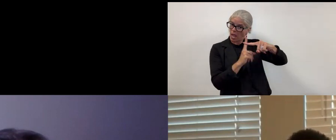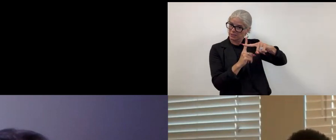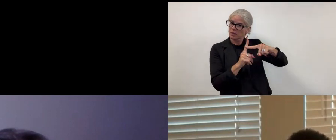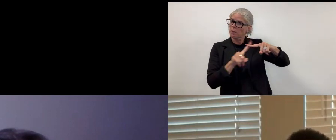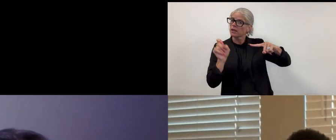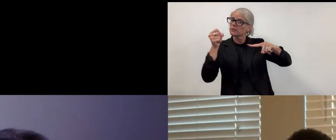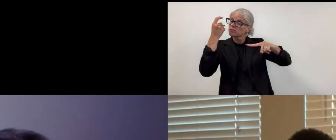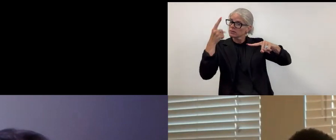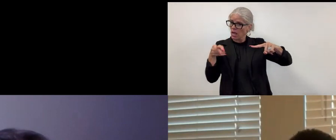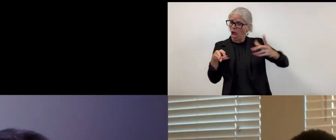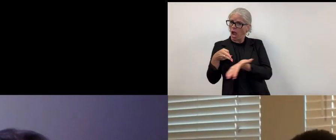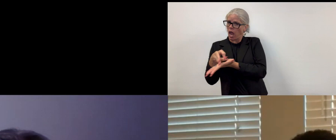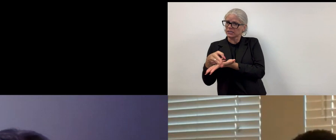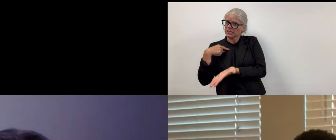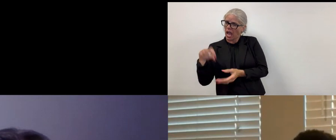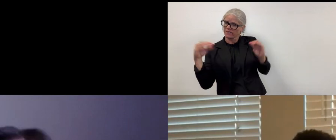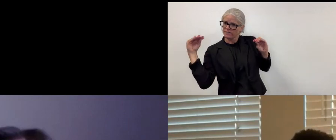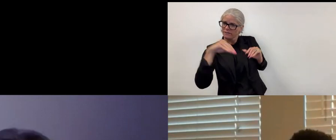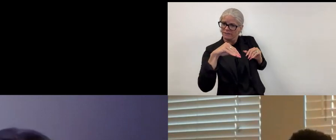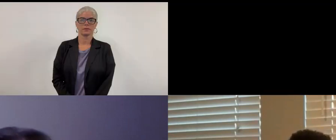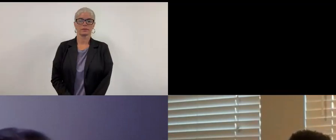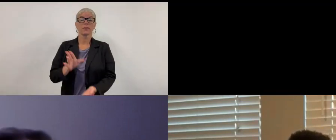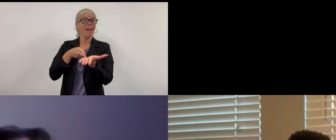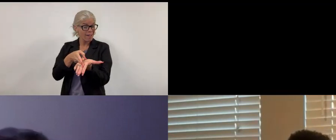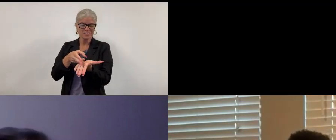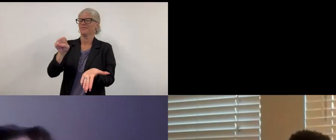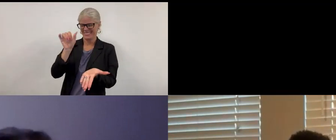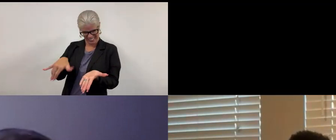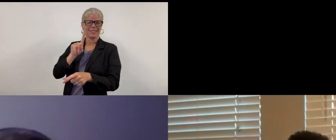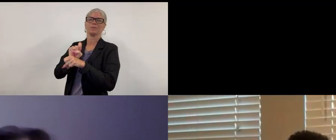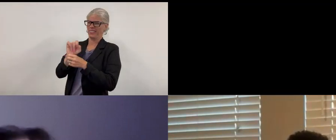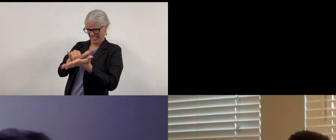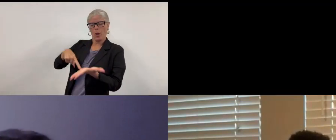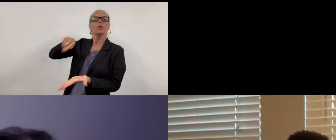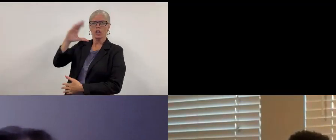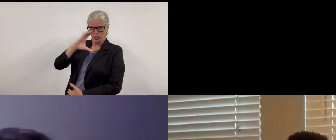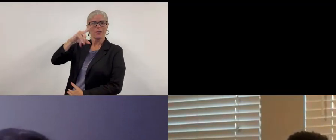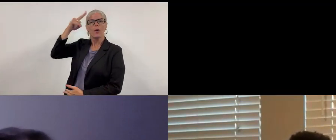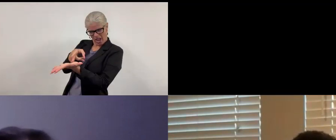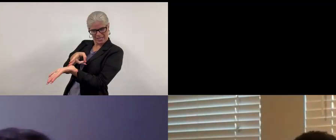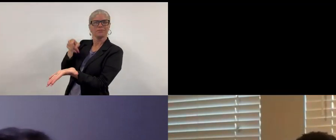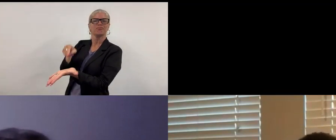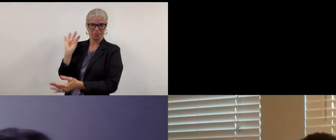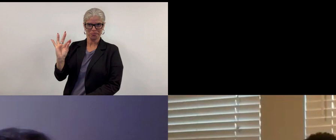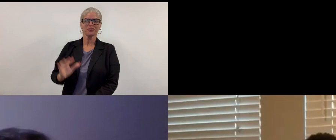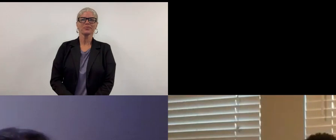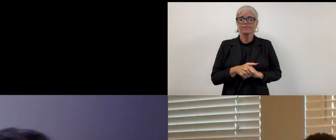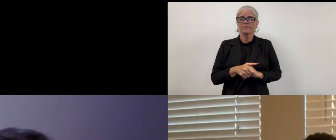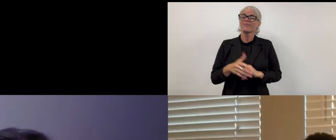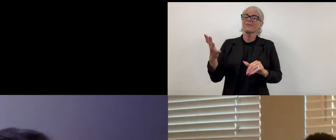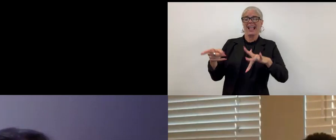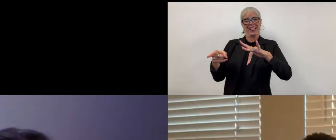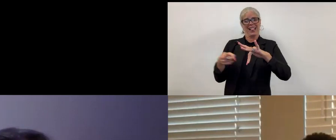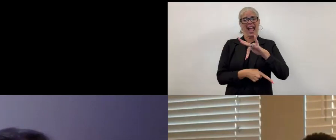positive a way as possible, but I'm also going to be very honest. Honest is what we're looking for. Absolutely, right. Yeah.